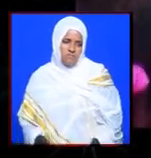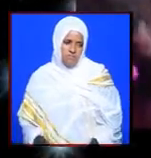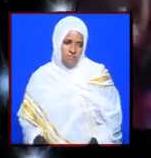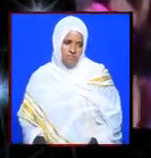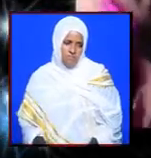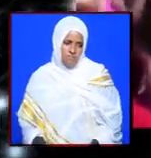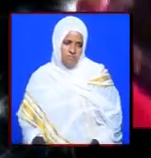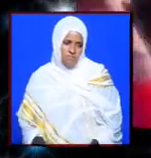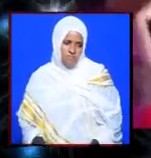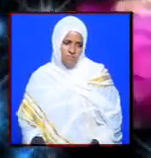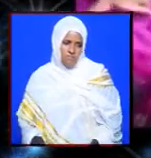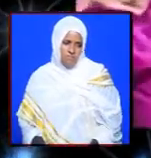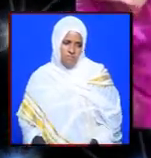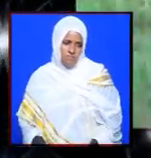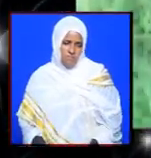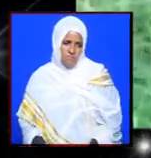Okay, I see food outside.